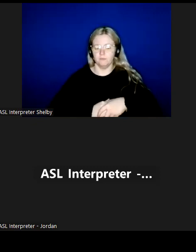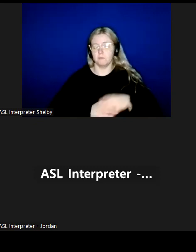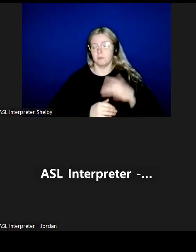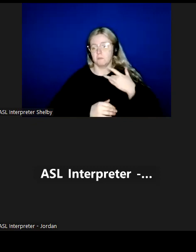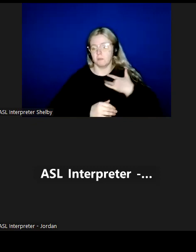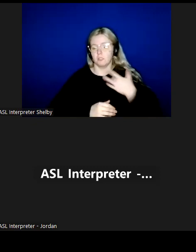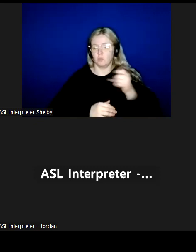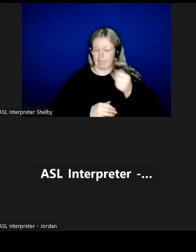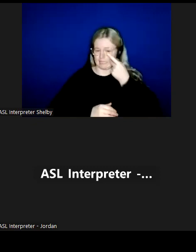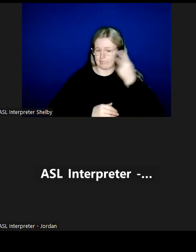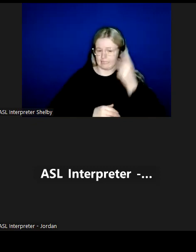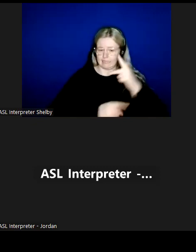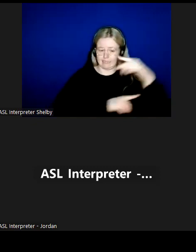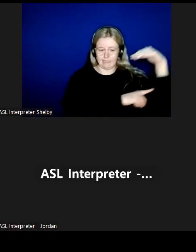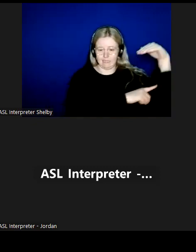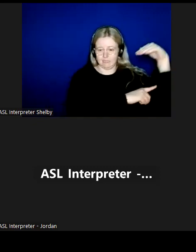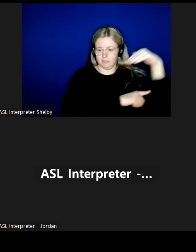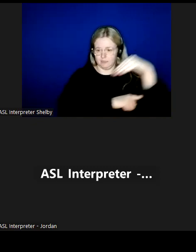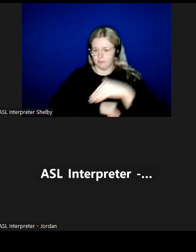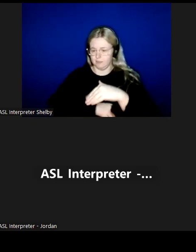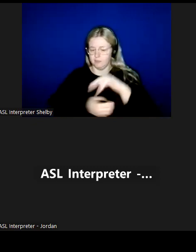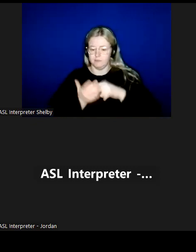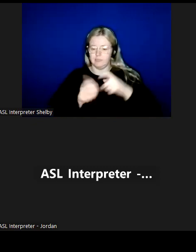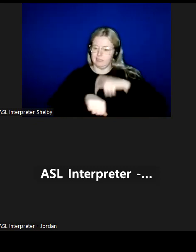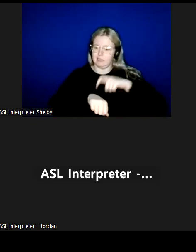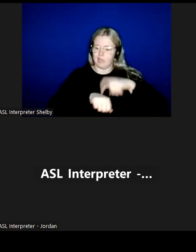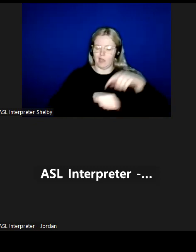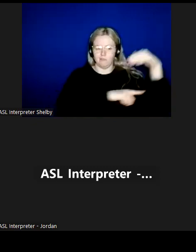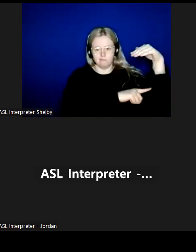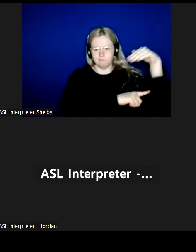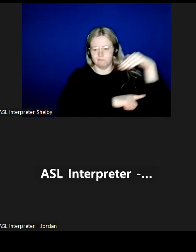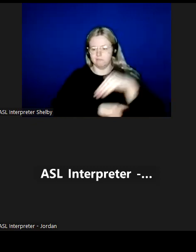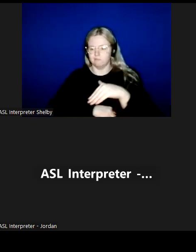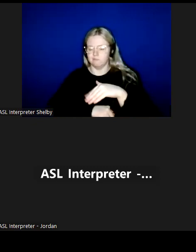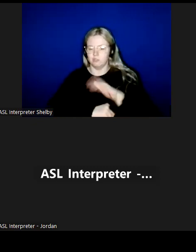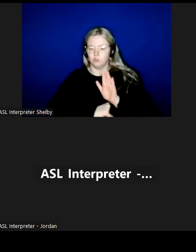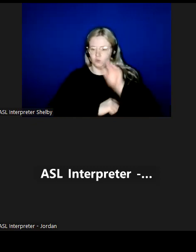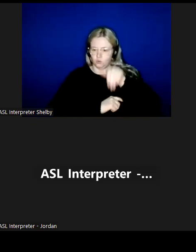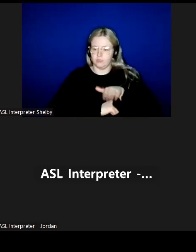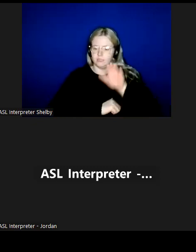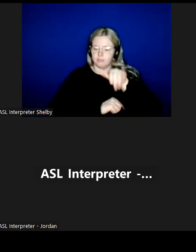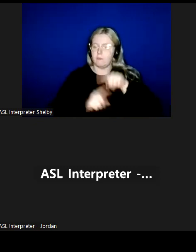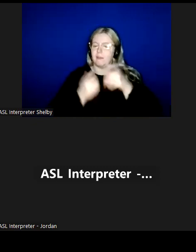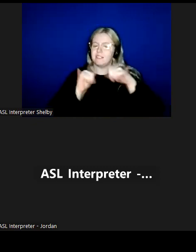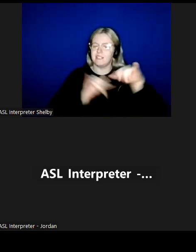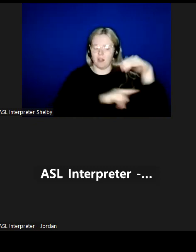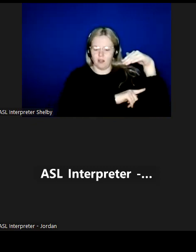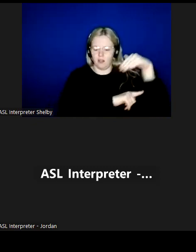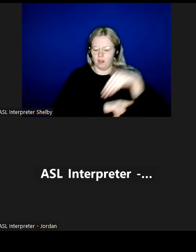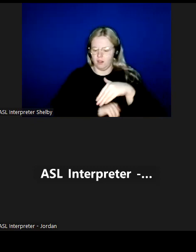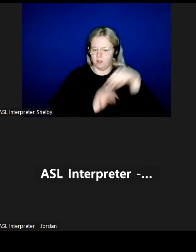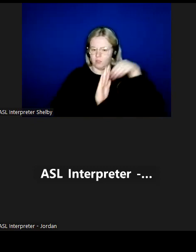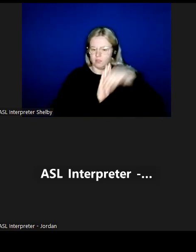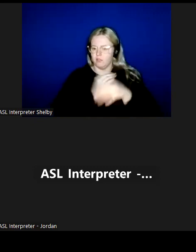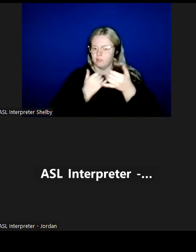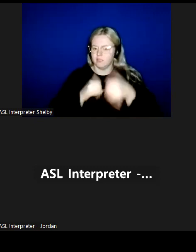can see, that there will be more good days than bad, and then the waves won't be as high, they won't peak as much,